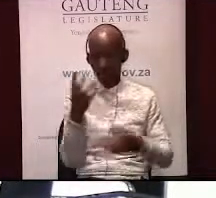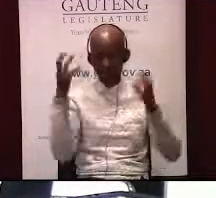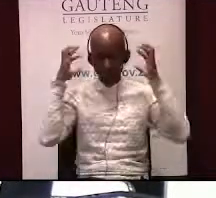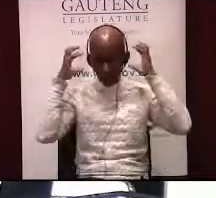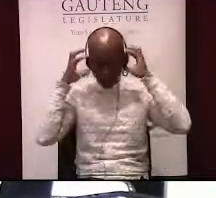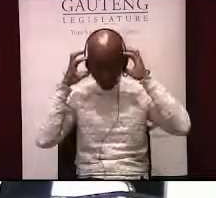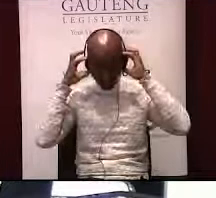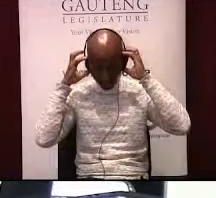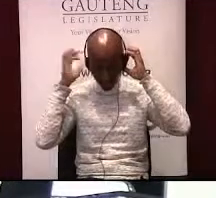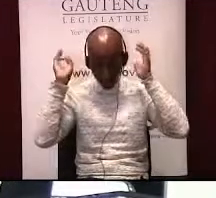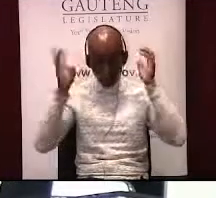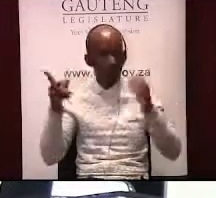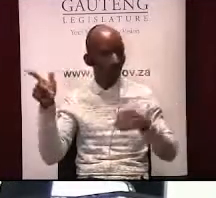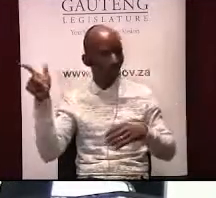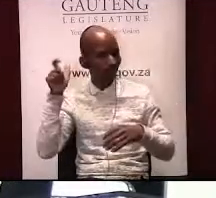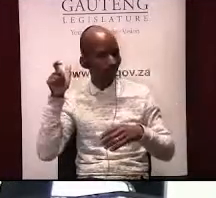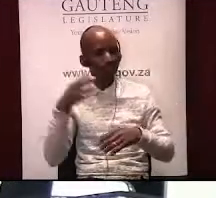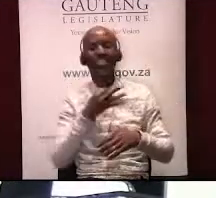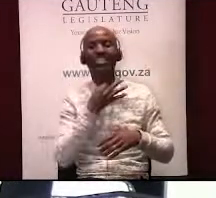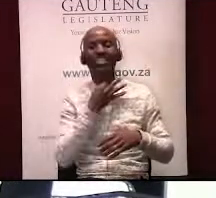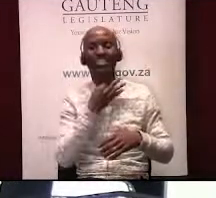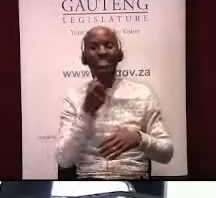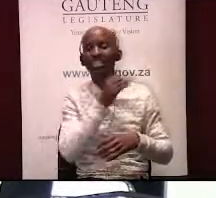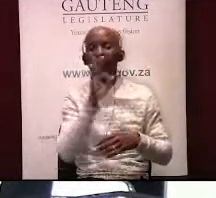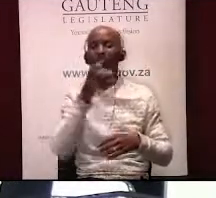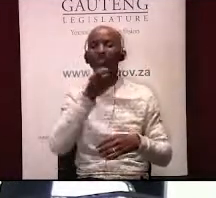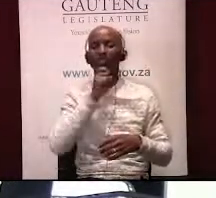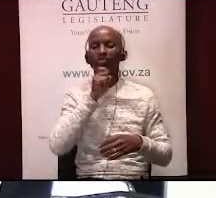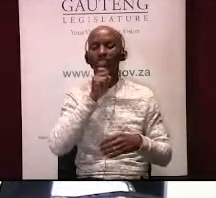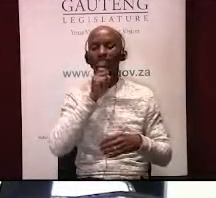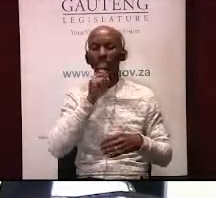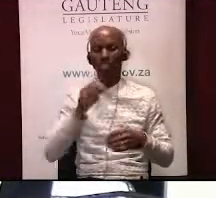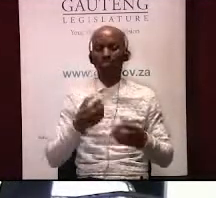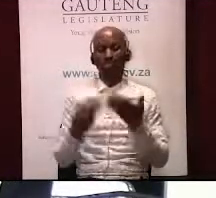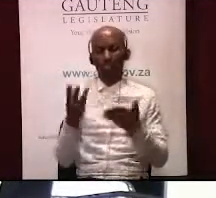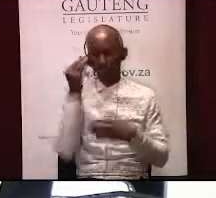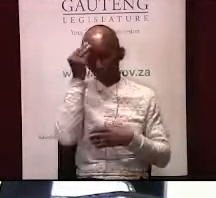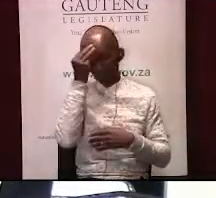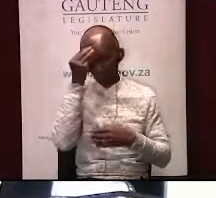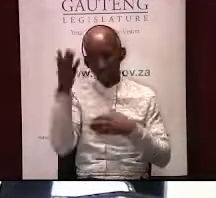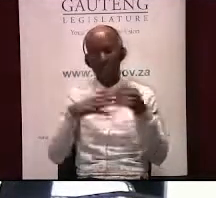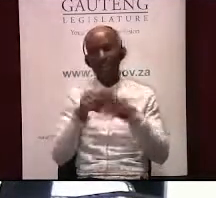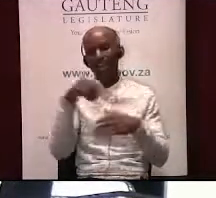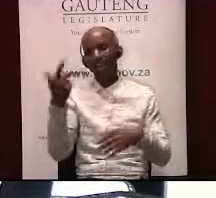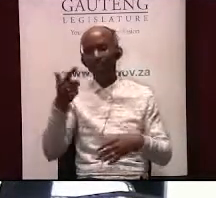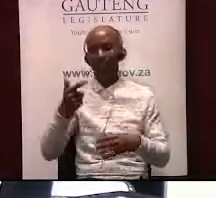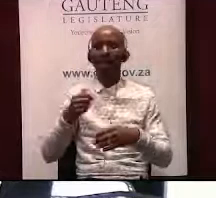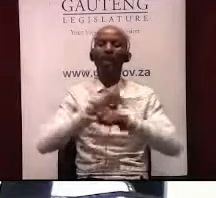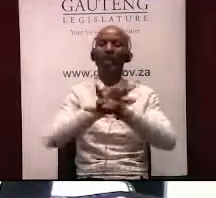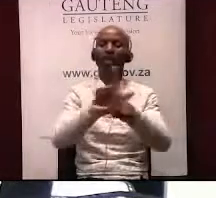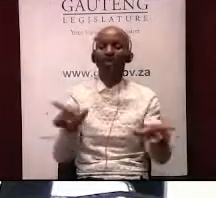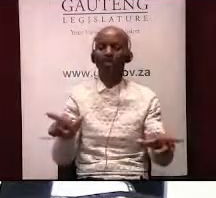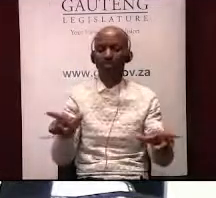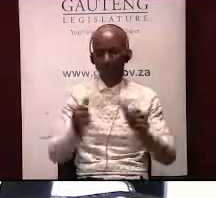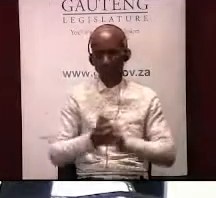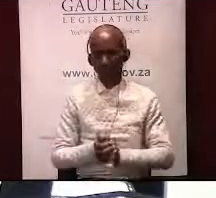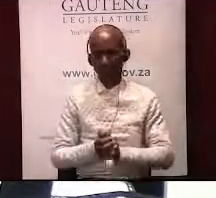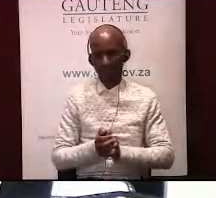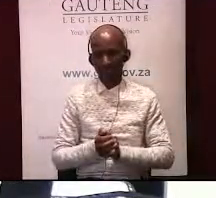your earphones, you should be listening in English in case we speak in Sesotho or any other official